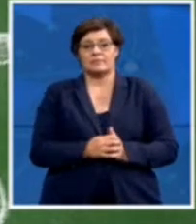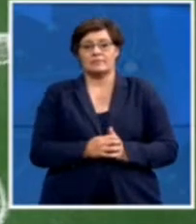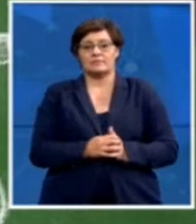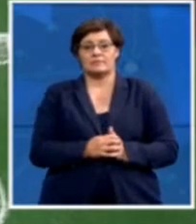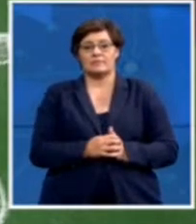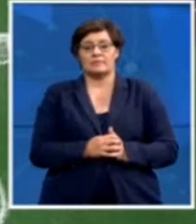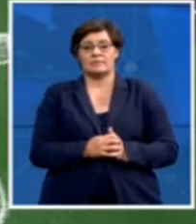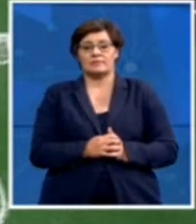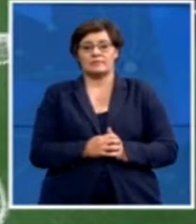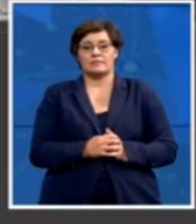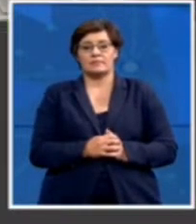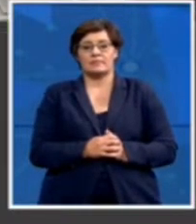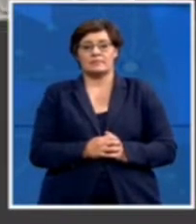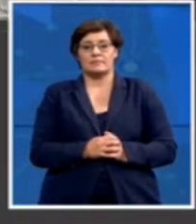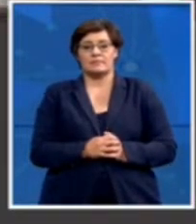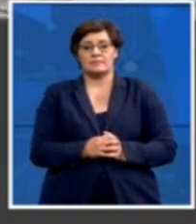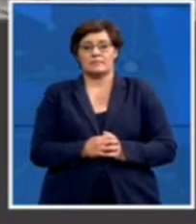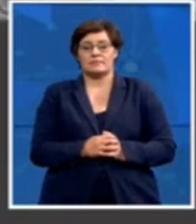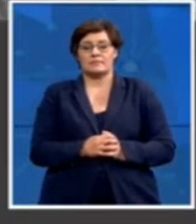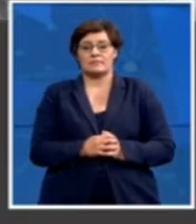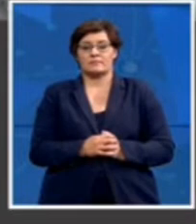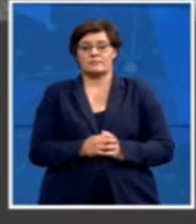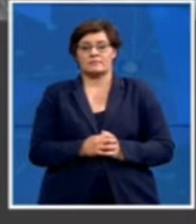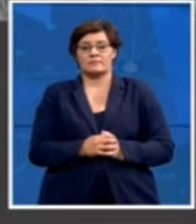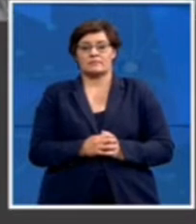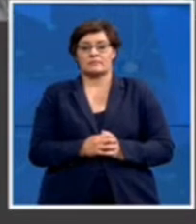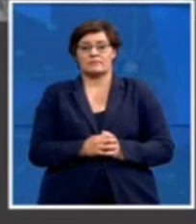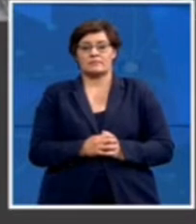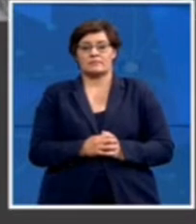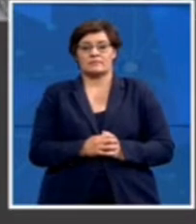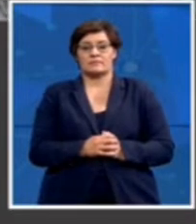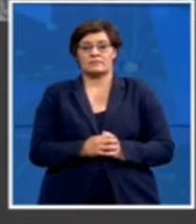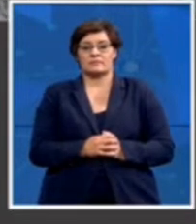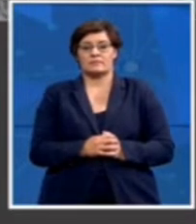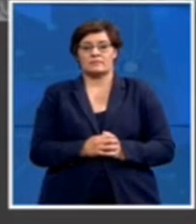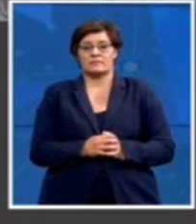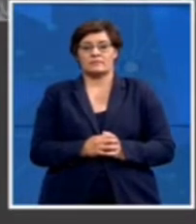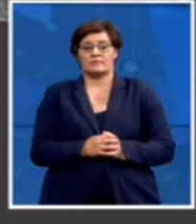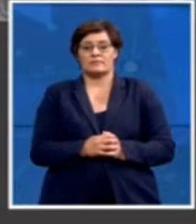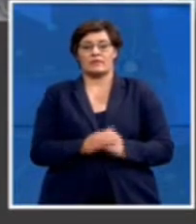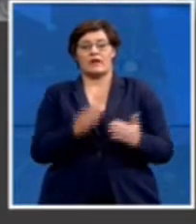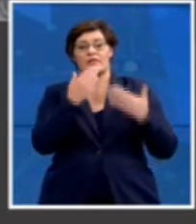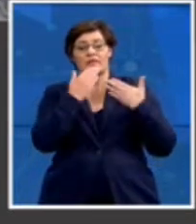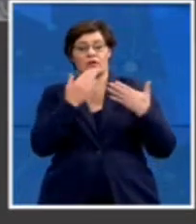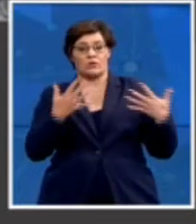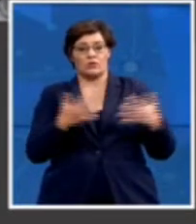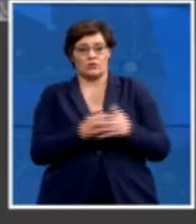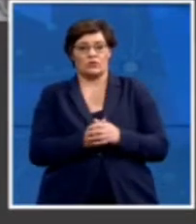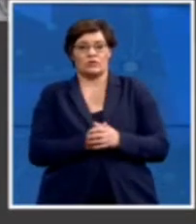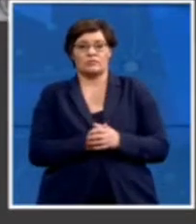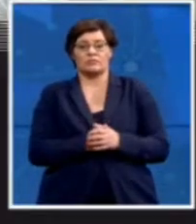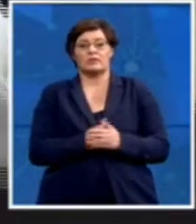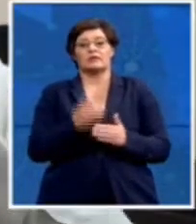Thank you, Rulani. Colleagues, this is the end of today's media